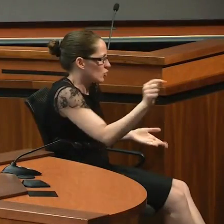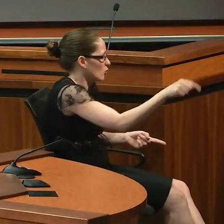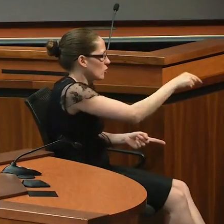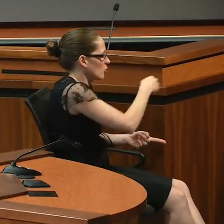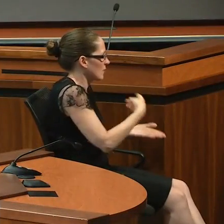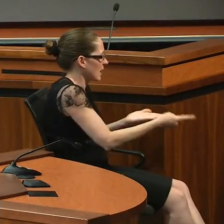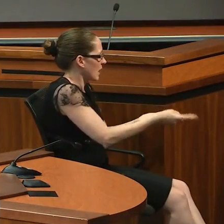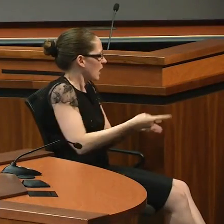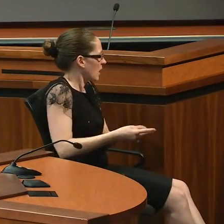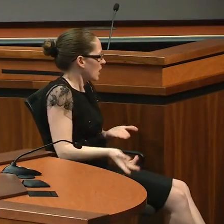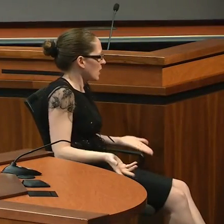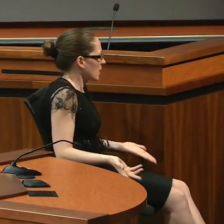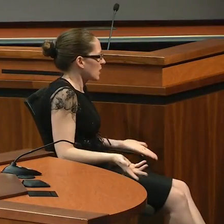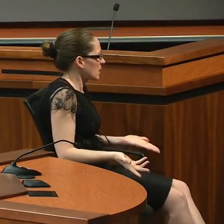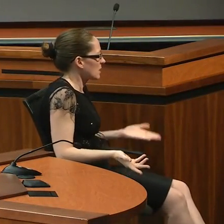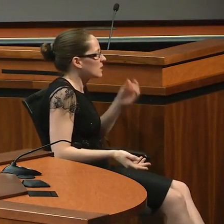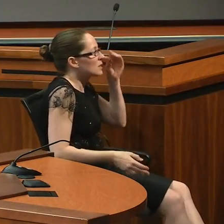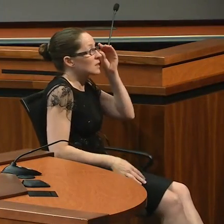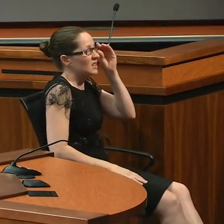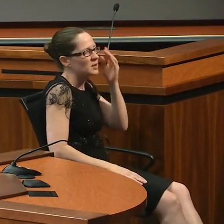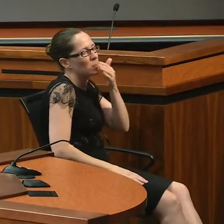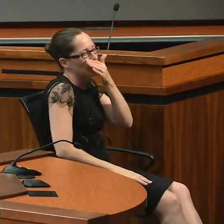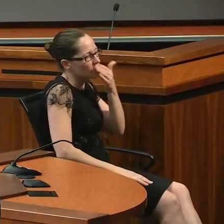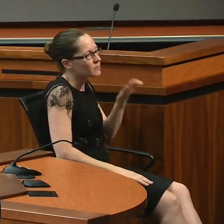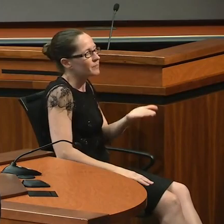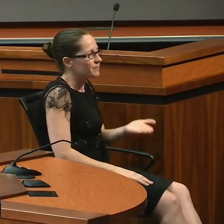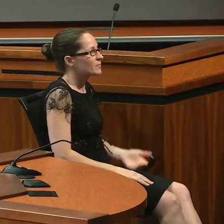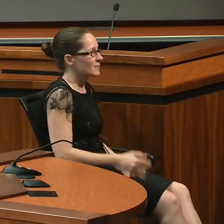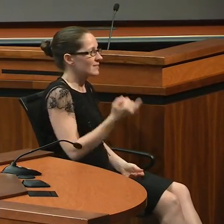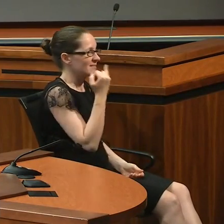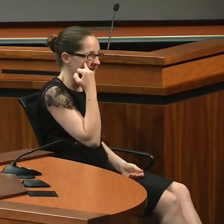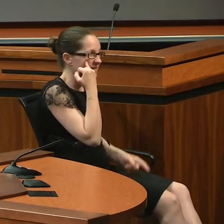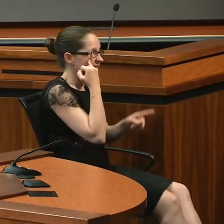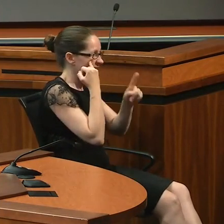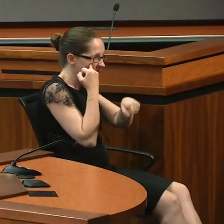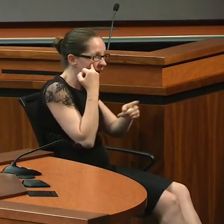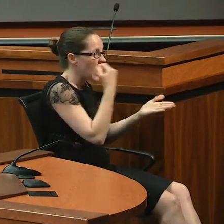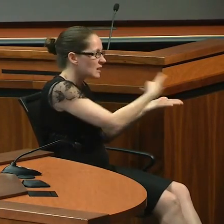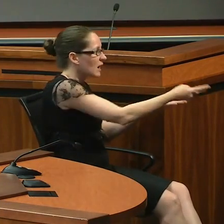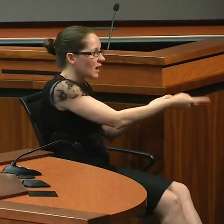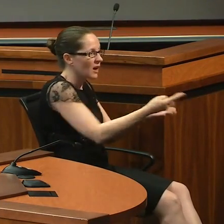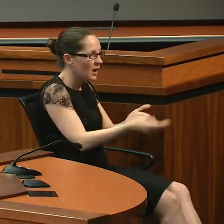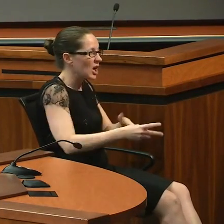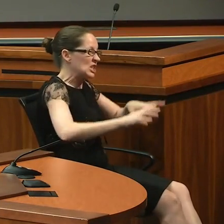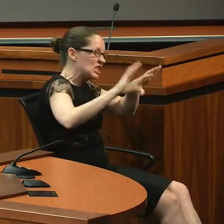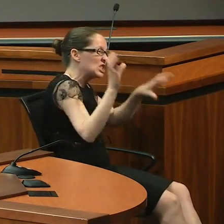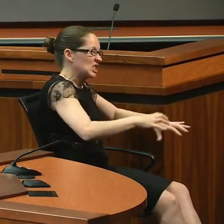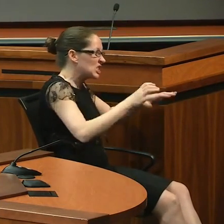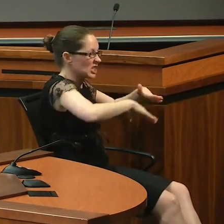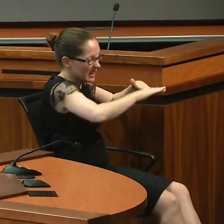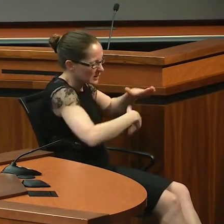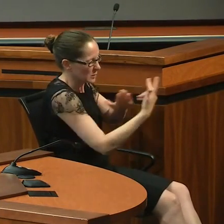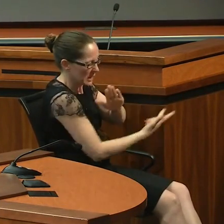One, you've probably heard people talk about that as a 1,000-year event, which if you look at a 3-hour time interval, that's what NOAA